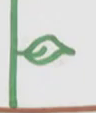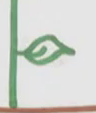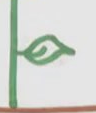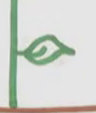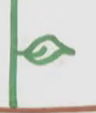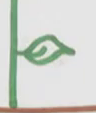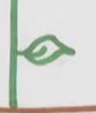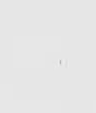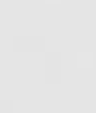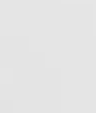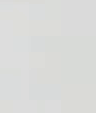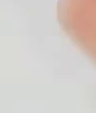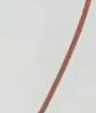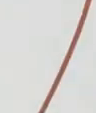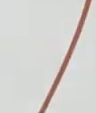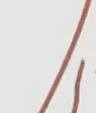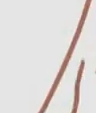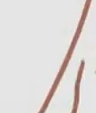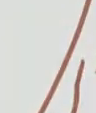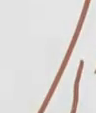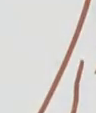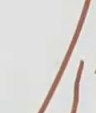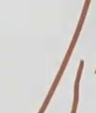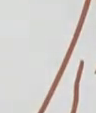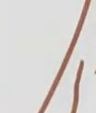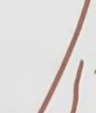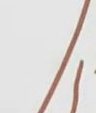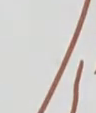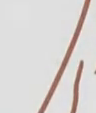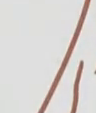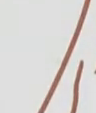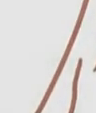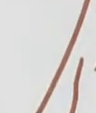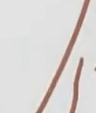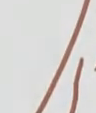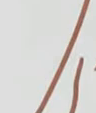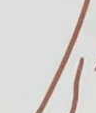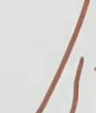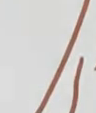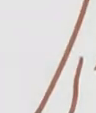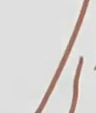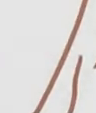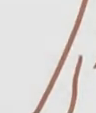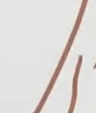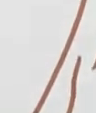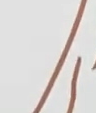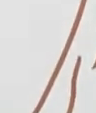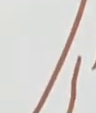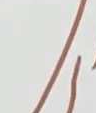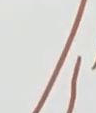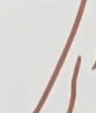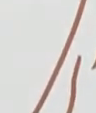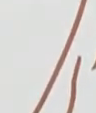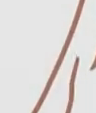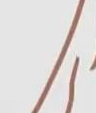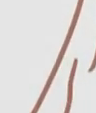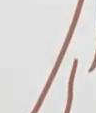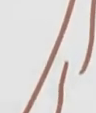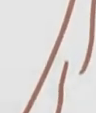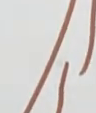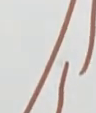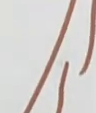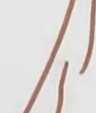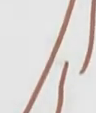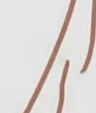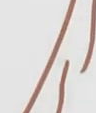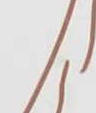no longer possible. With this in mind, my research revolves around finding a way to stop metastasis. By halting the seed from leaving or poisoning